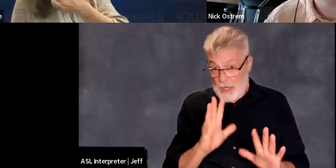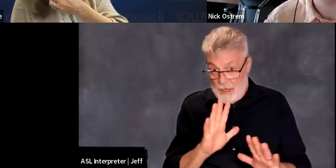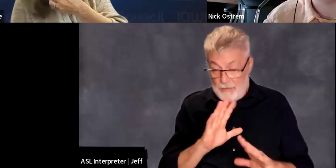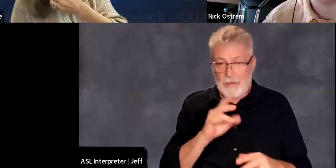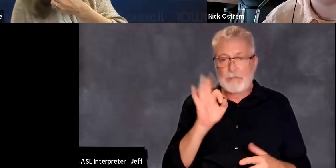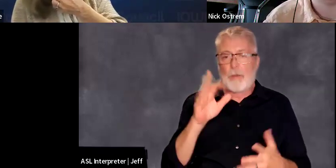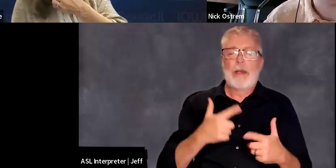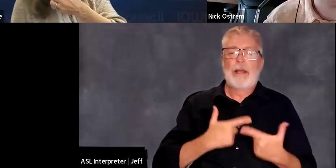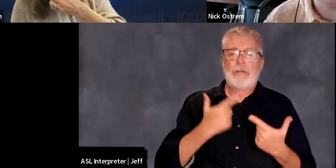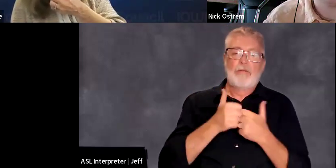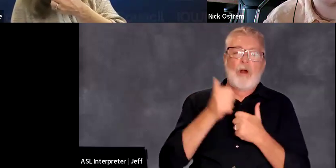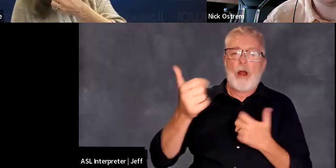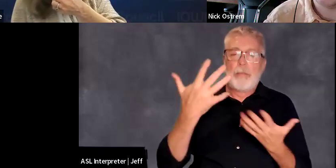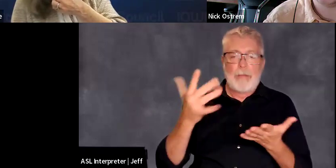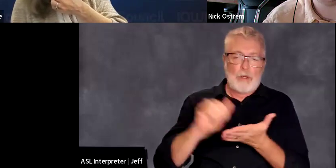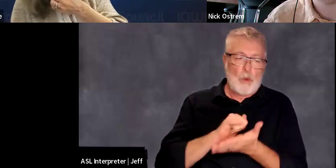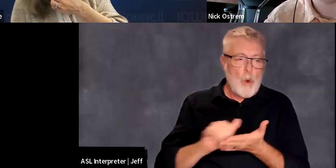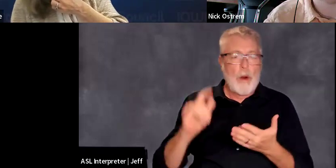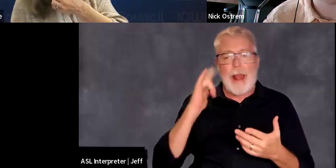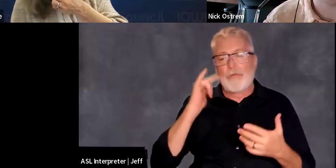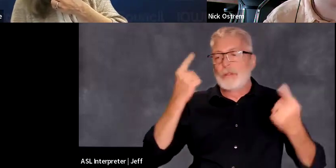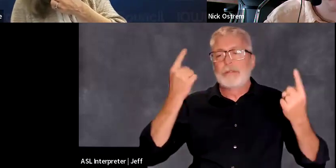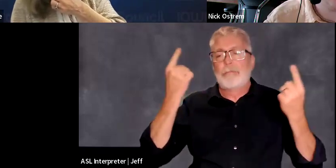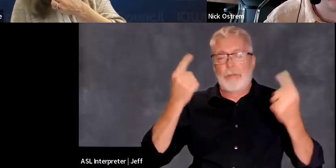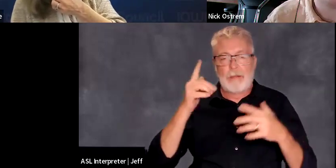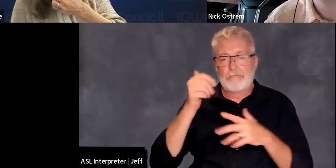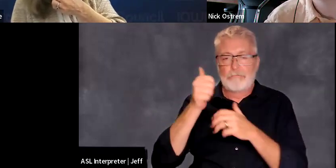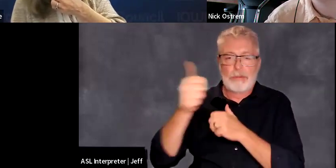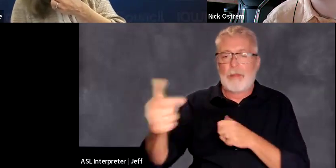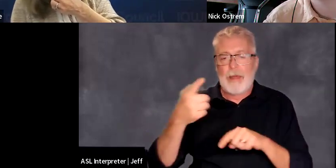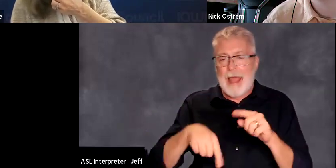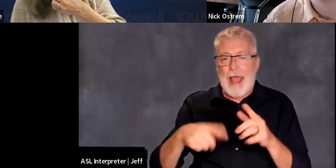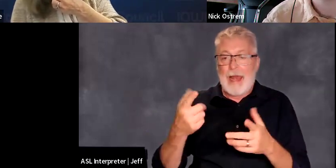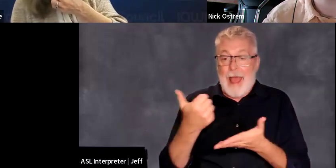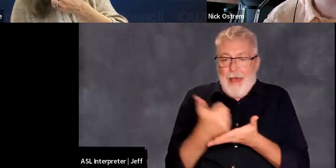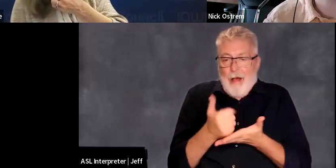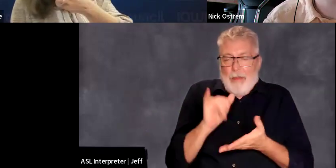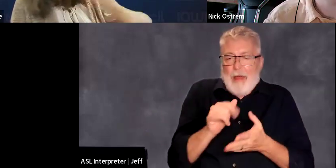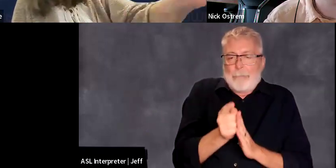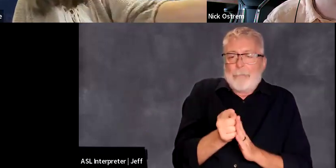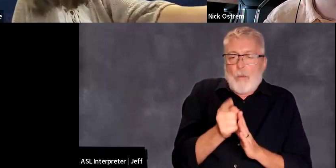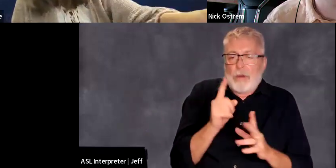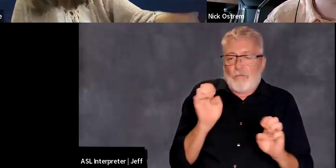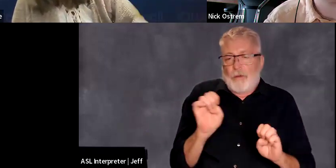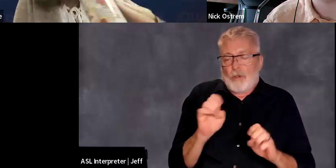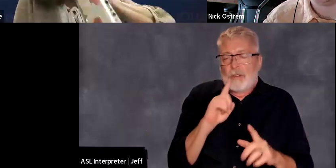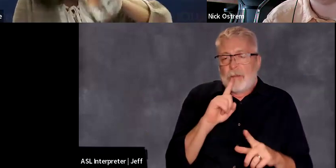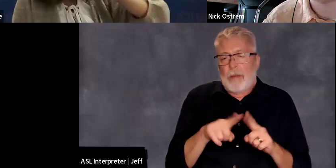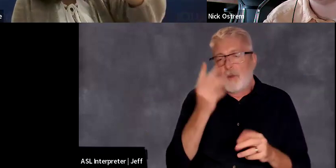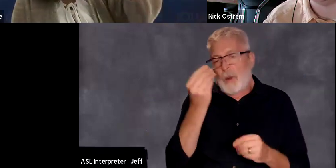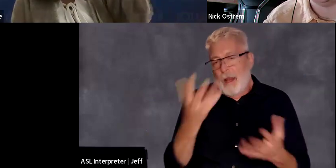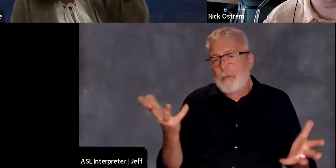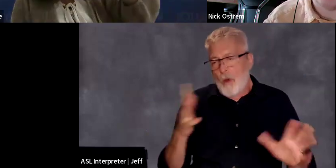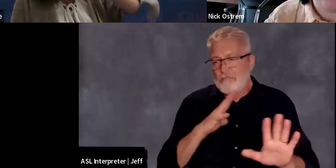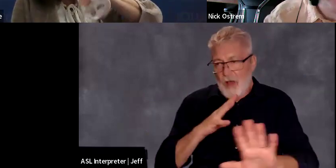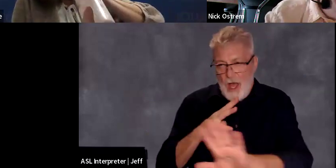away, they live in New York or California, they may not be able to help you out, but you want them to know how you're doing if something has happened.